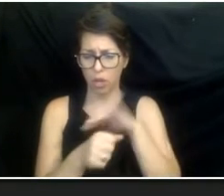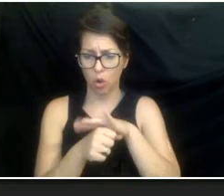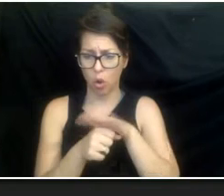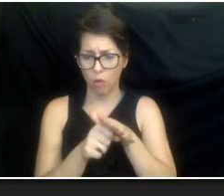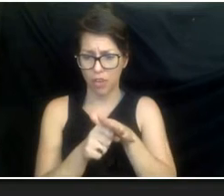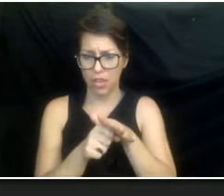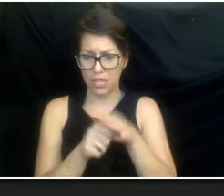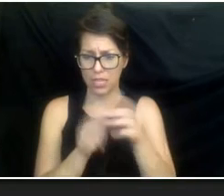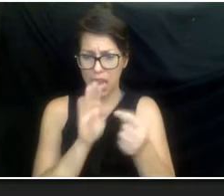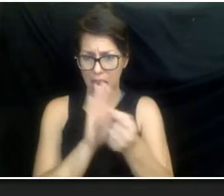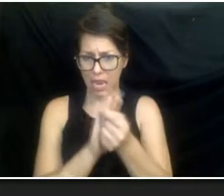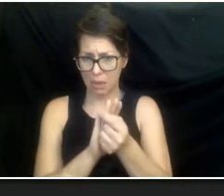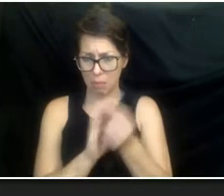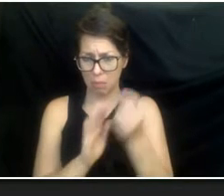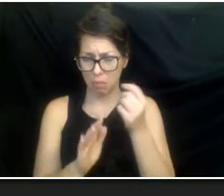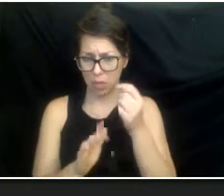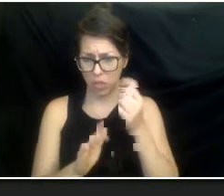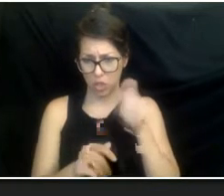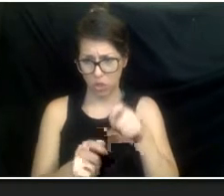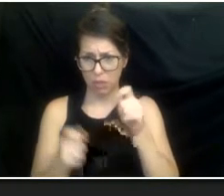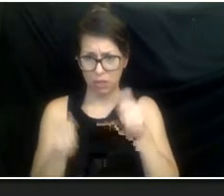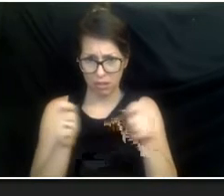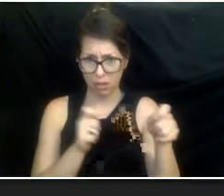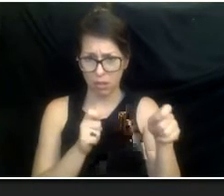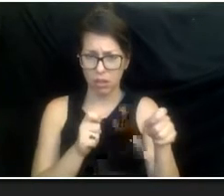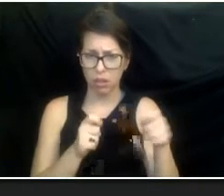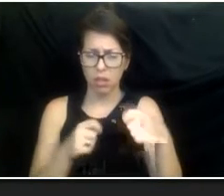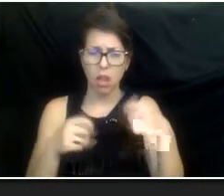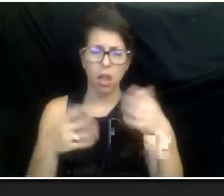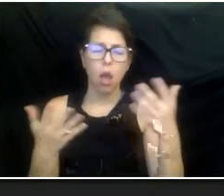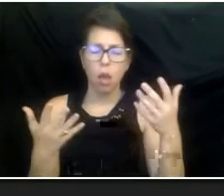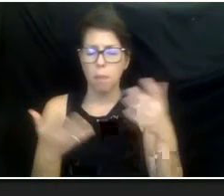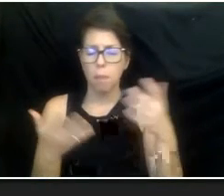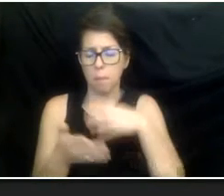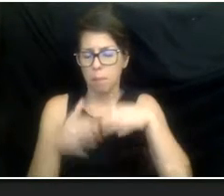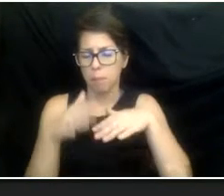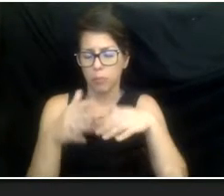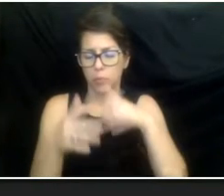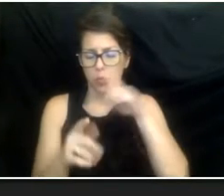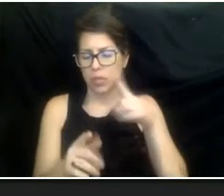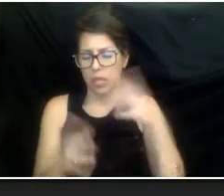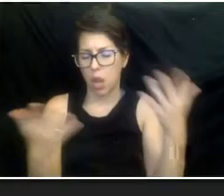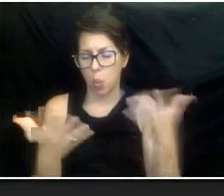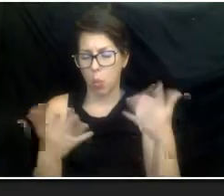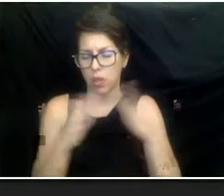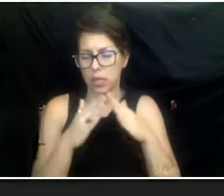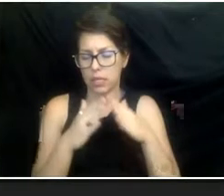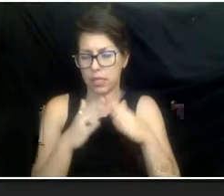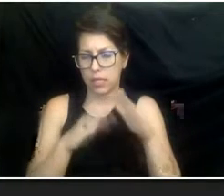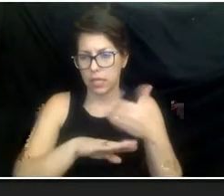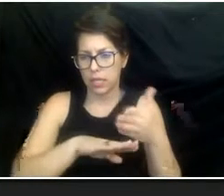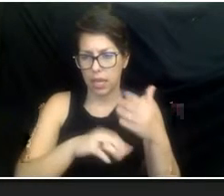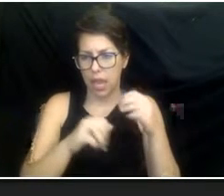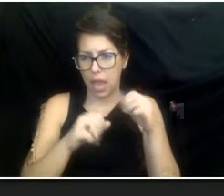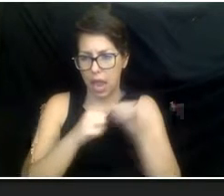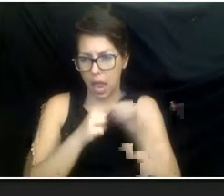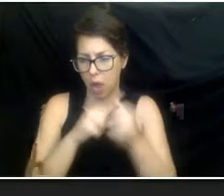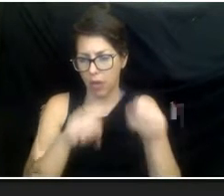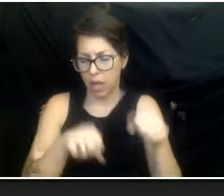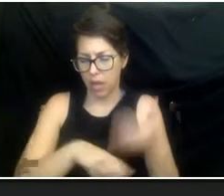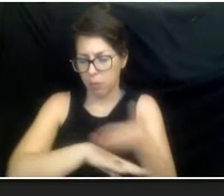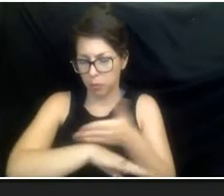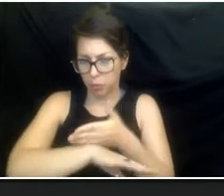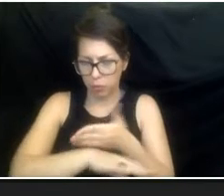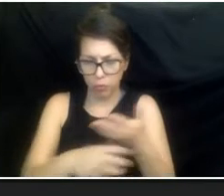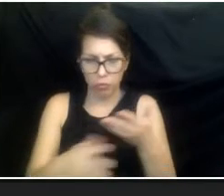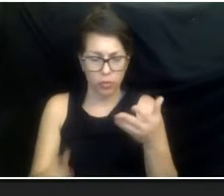call Family Justice Center call us directly the safe Horizon hotline I think it has to be targeted to the fact that people